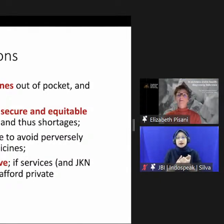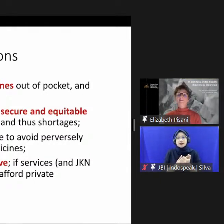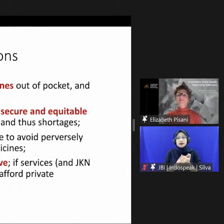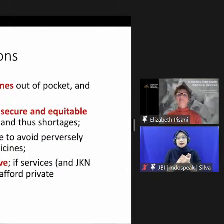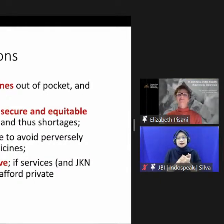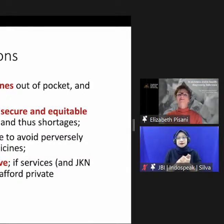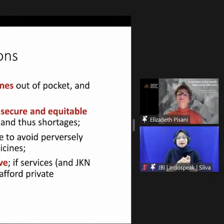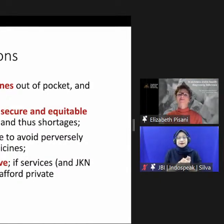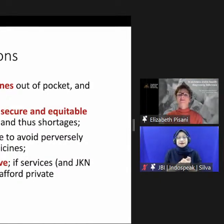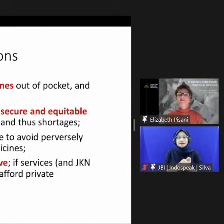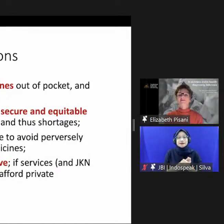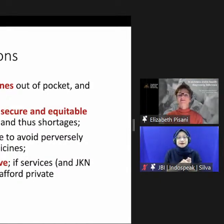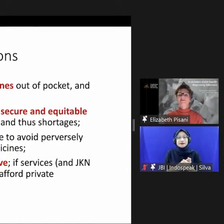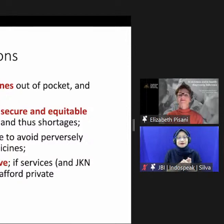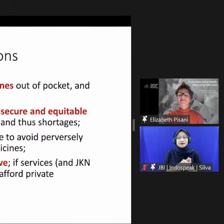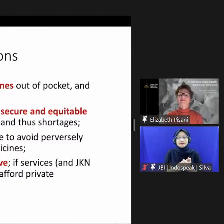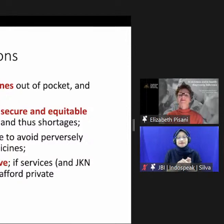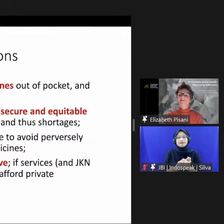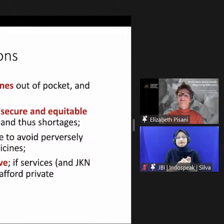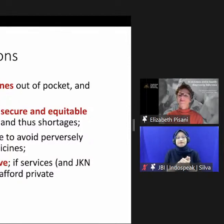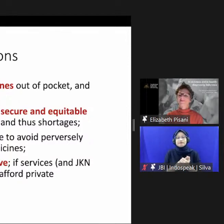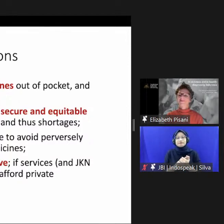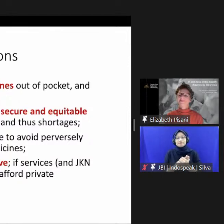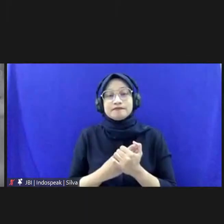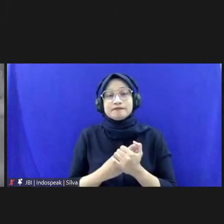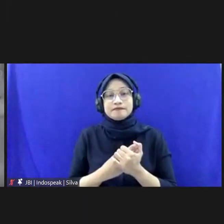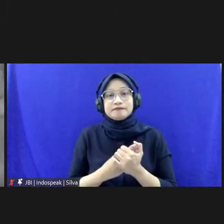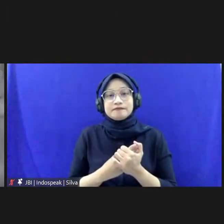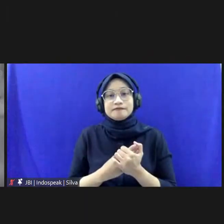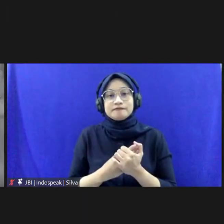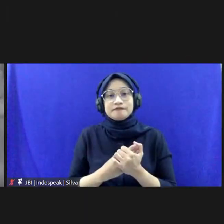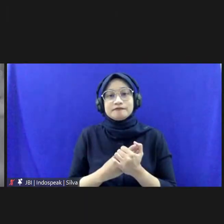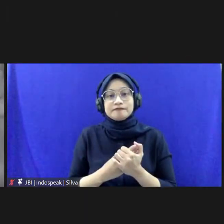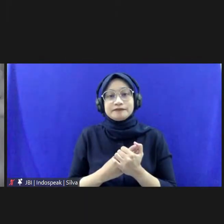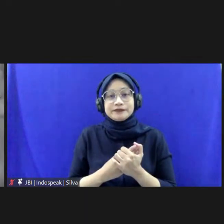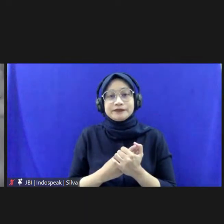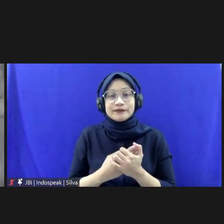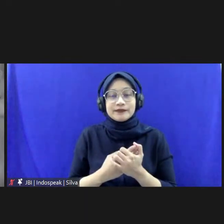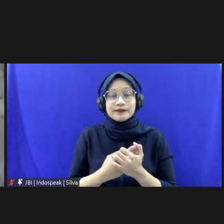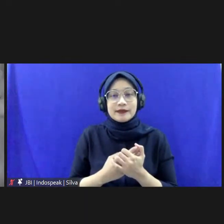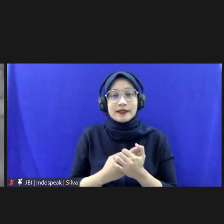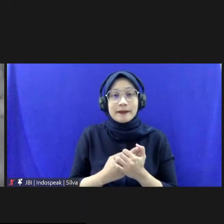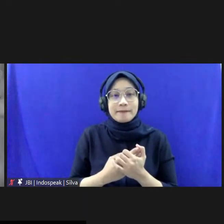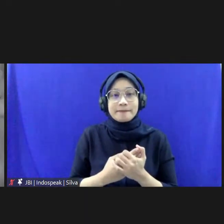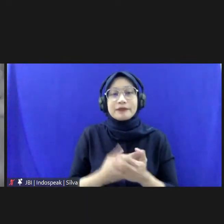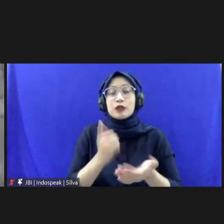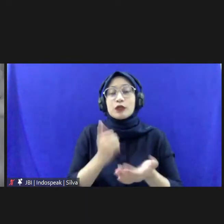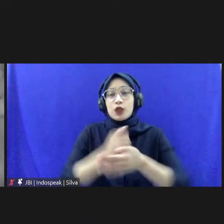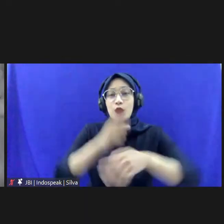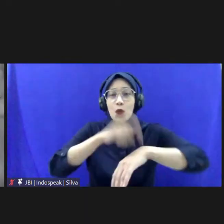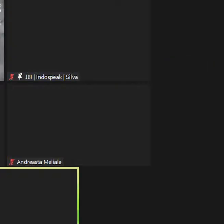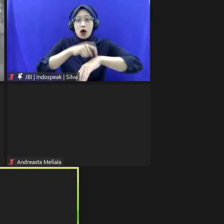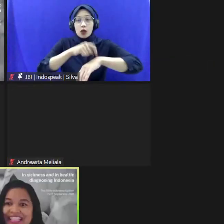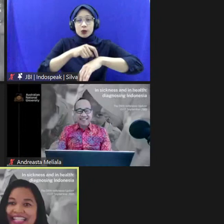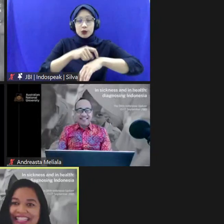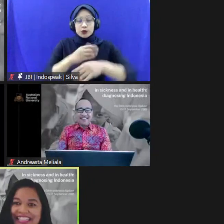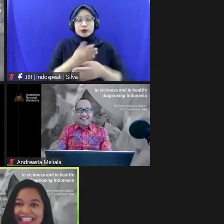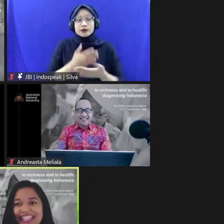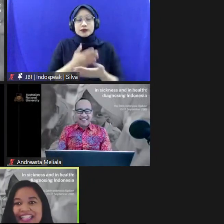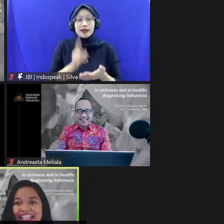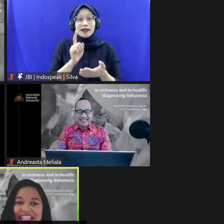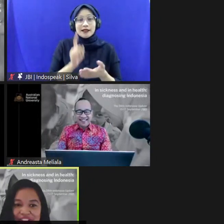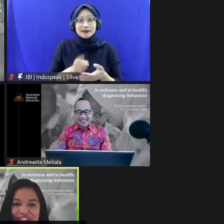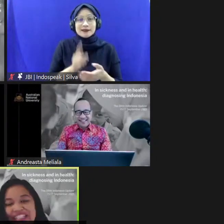you. Thank you. I was about to say that as well, Ibu. You have more time because you woke up really early in the morning in